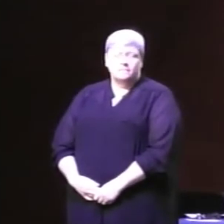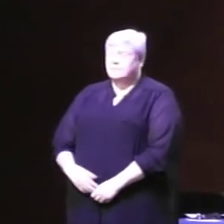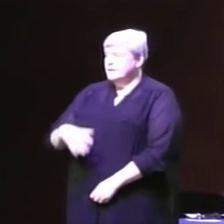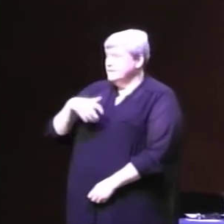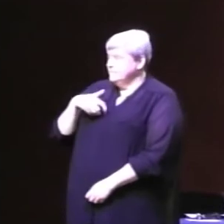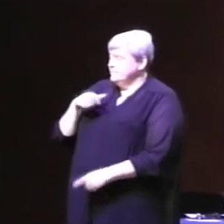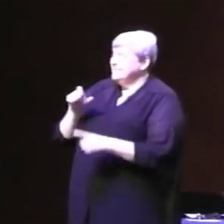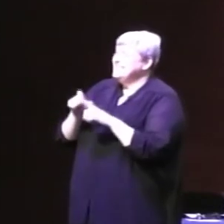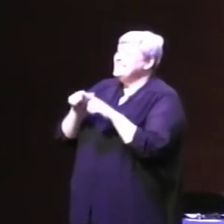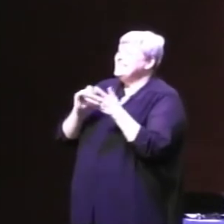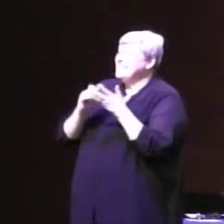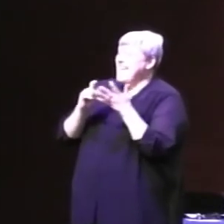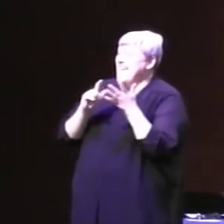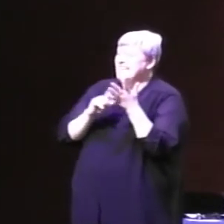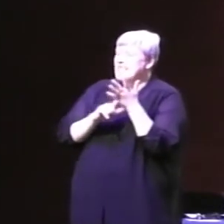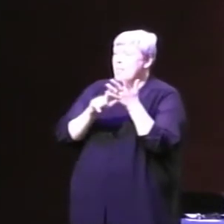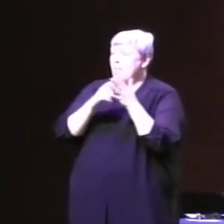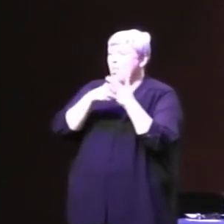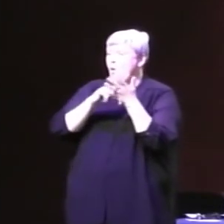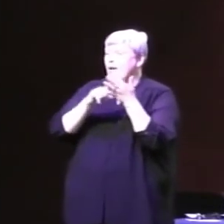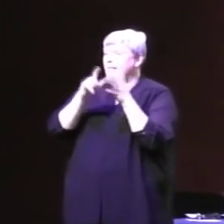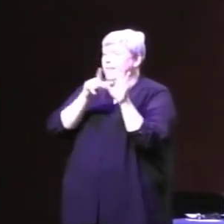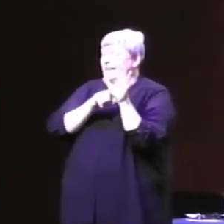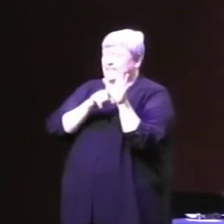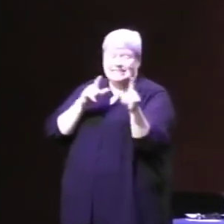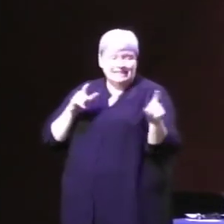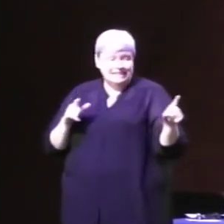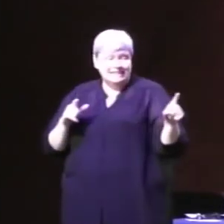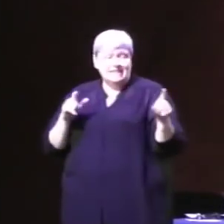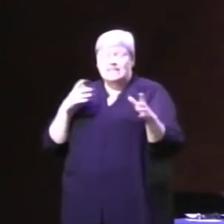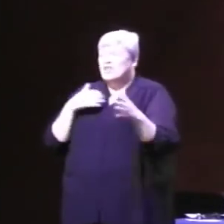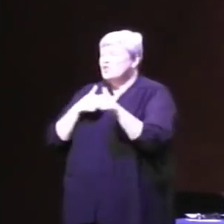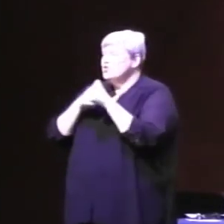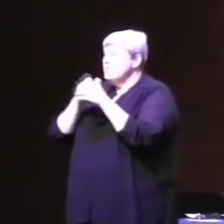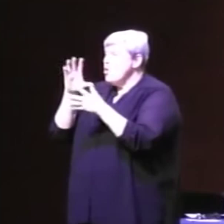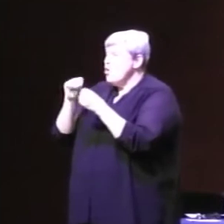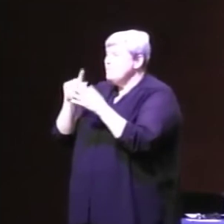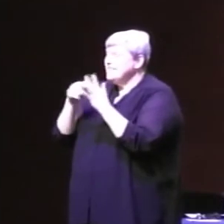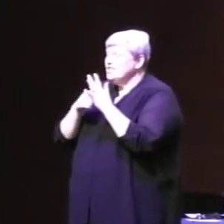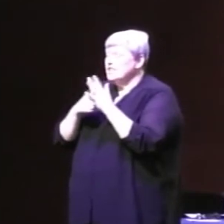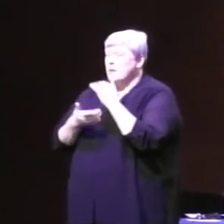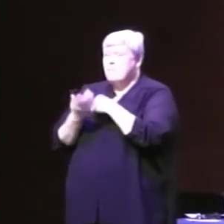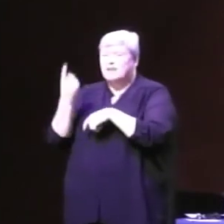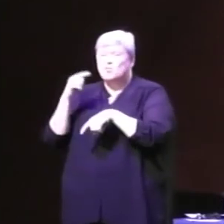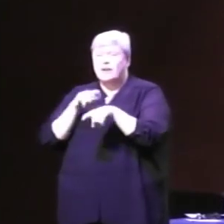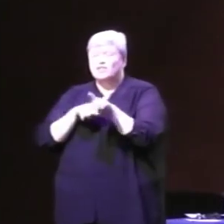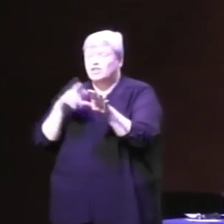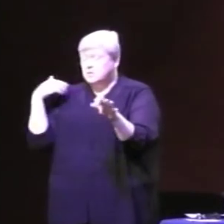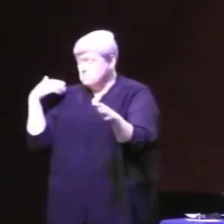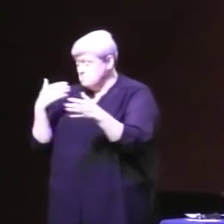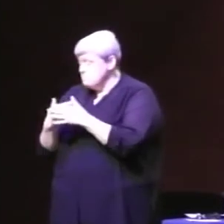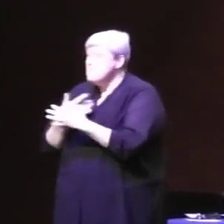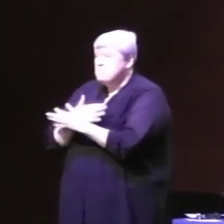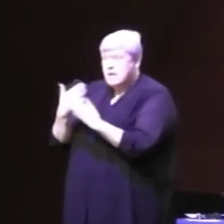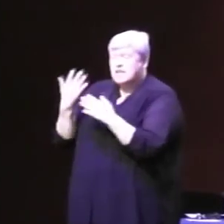President Des Lockery, Edinburgh TUC supporting Composite J. During the past year, Edinburgh TUC has had a number of